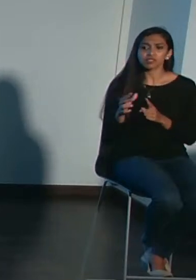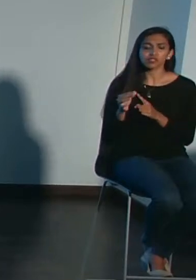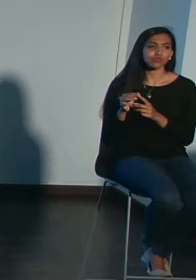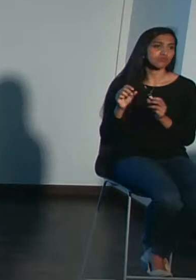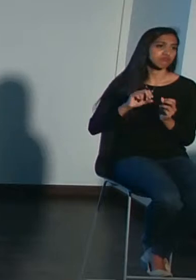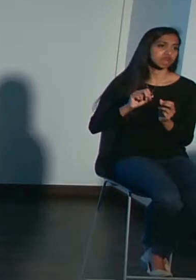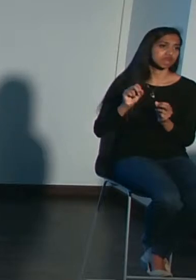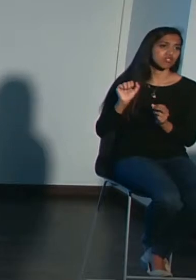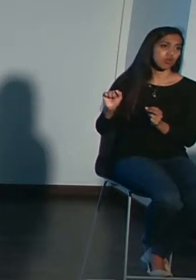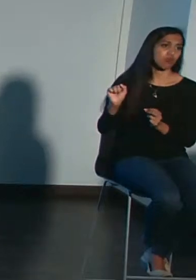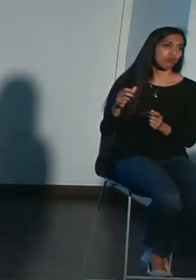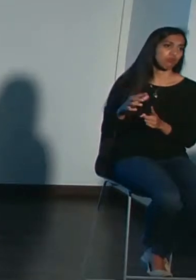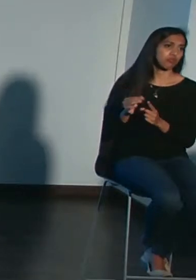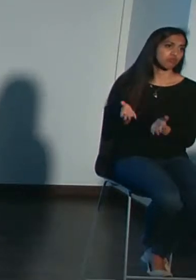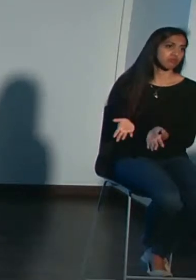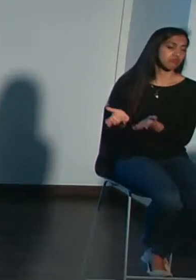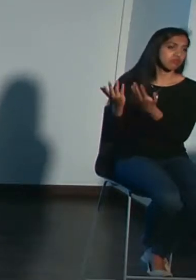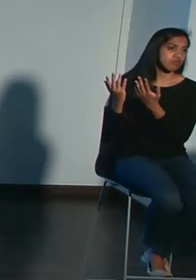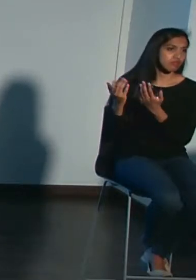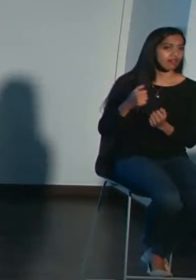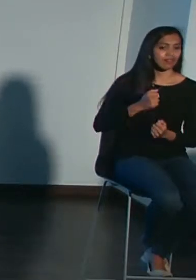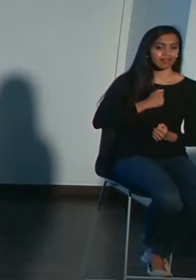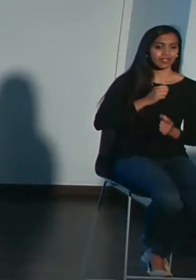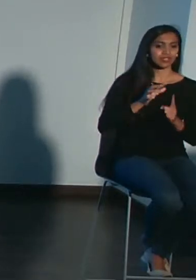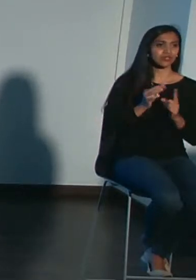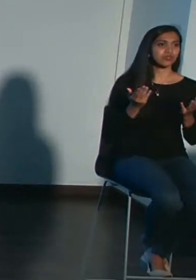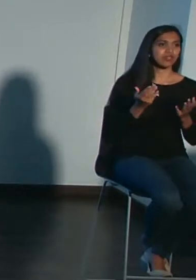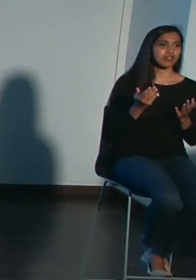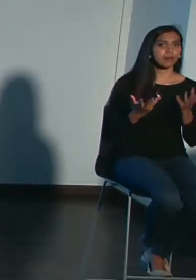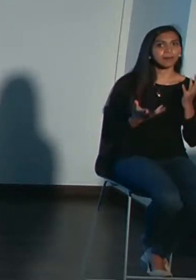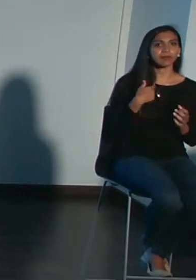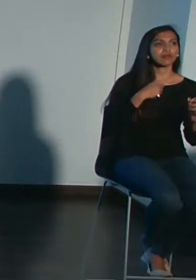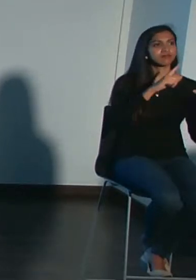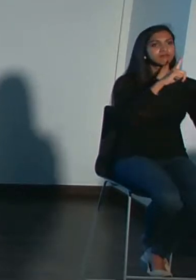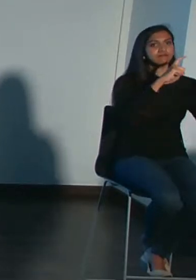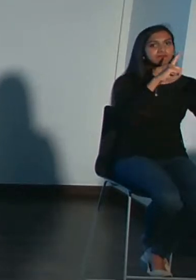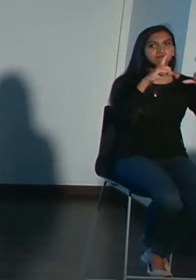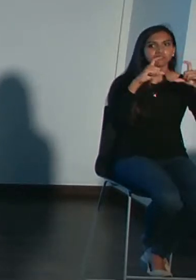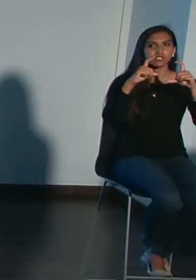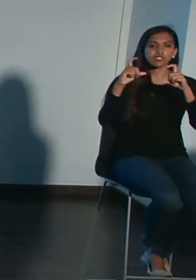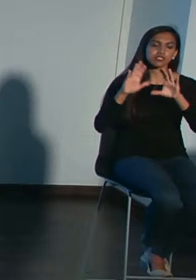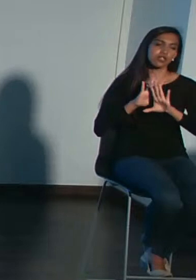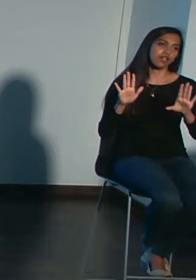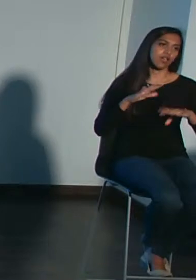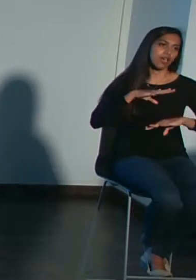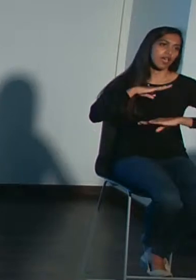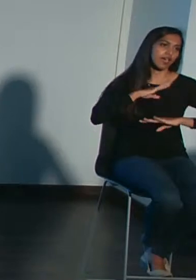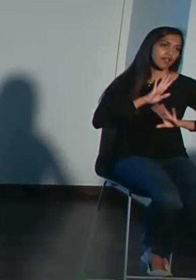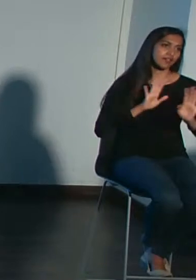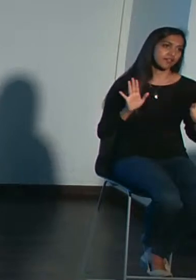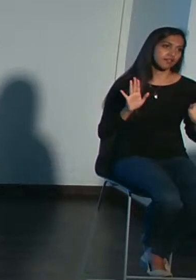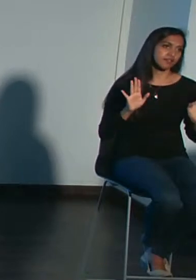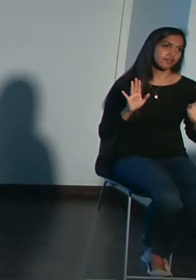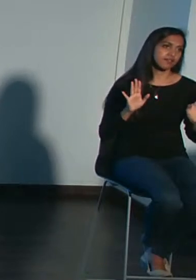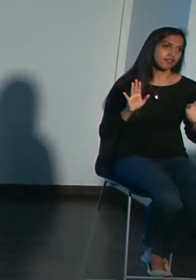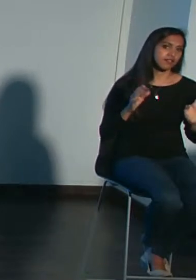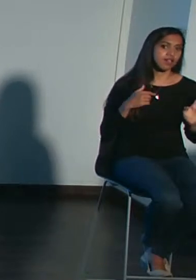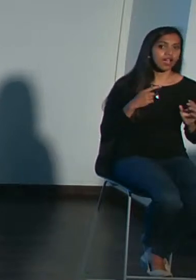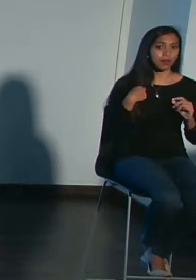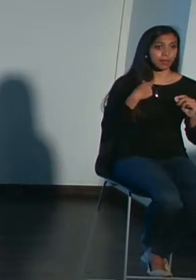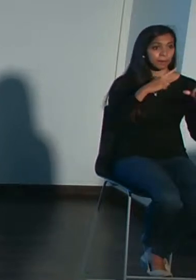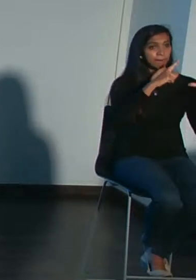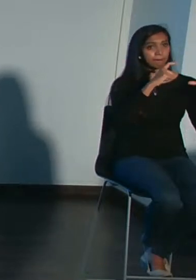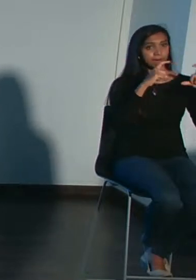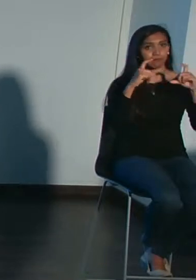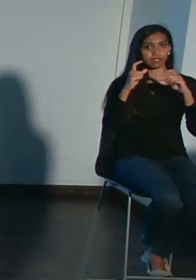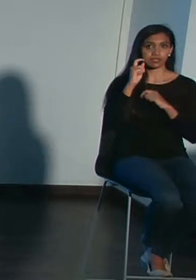it's maybe I look at the pictures of the work or something, and I think with that particular work also because it's a commission. I